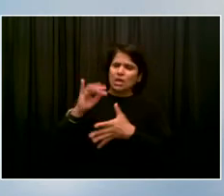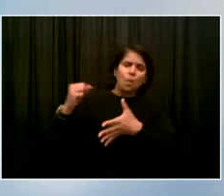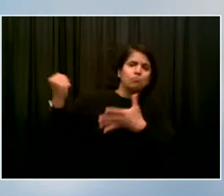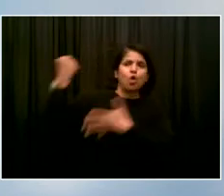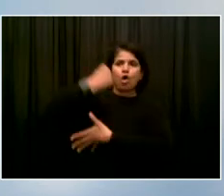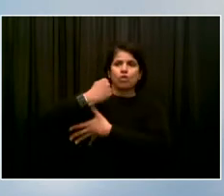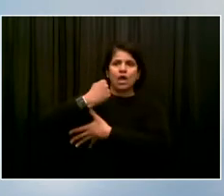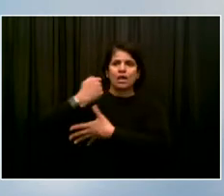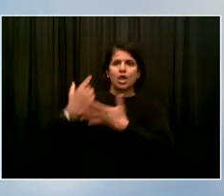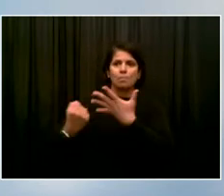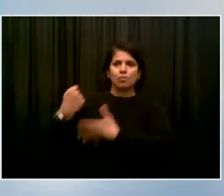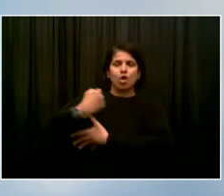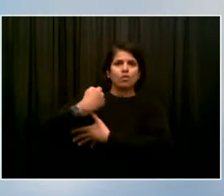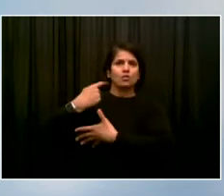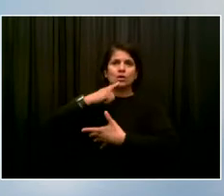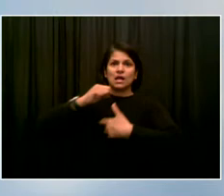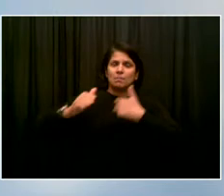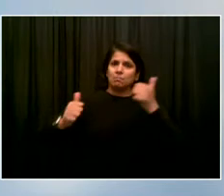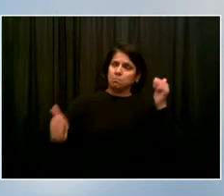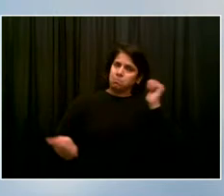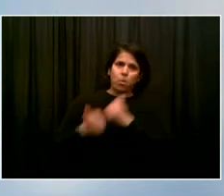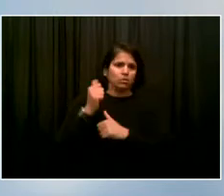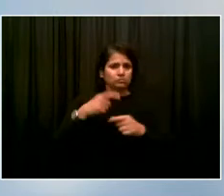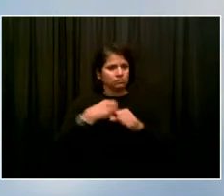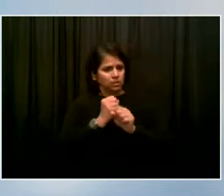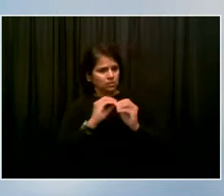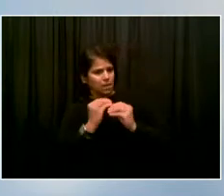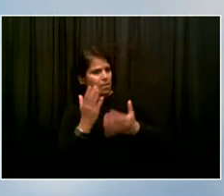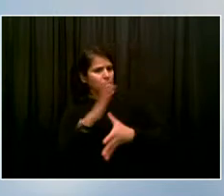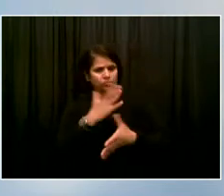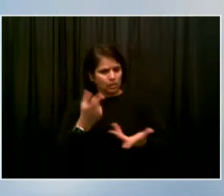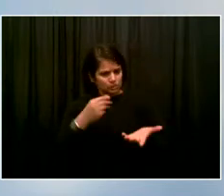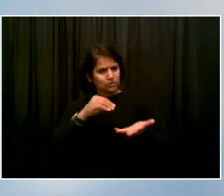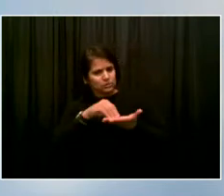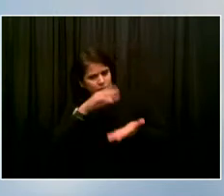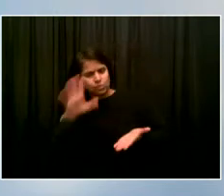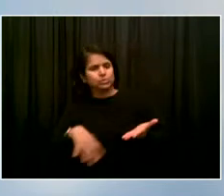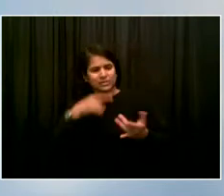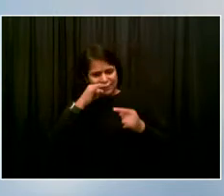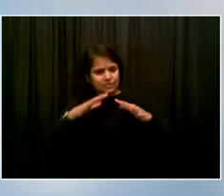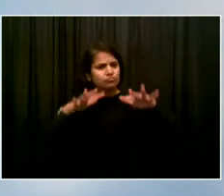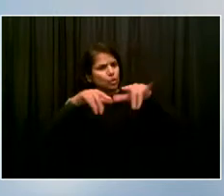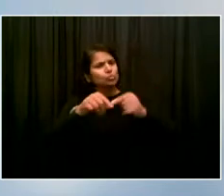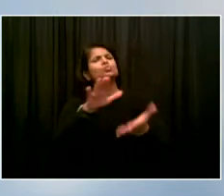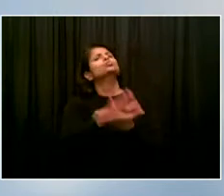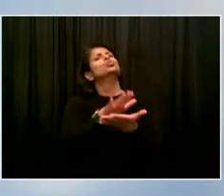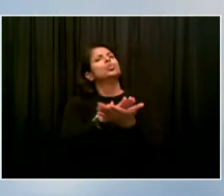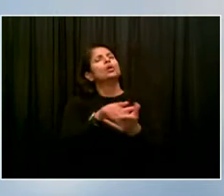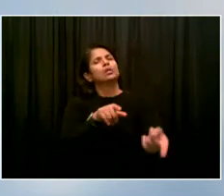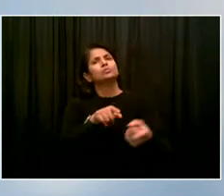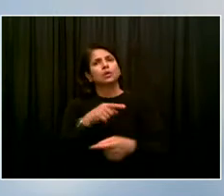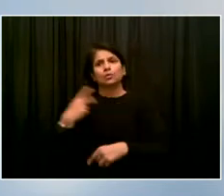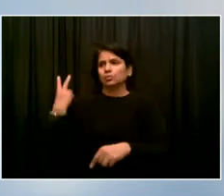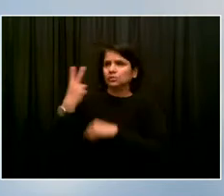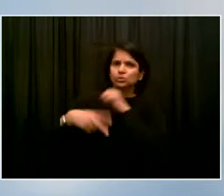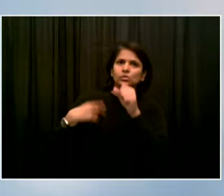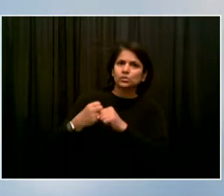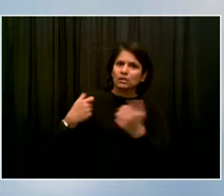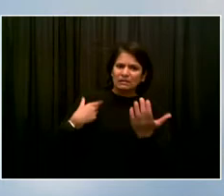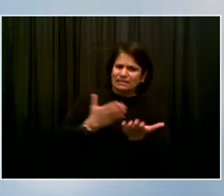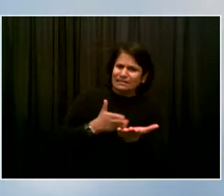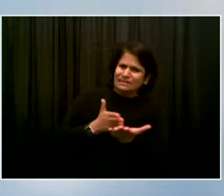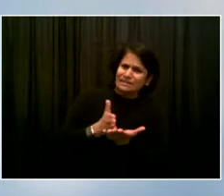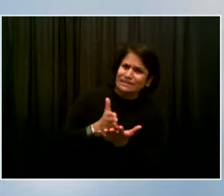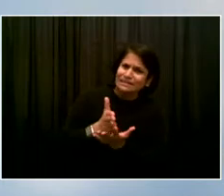possible. Like all New York parents, we navigated the past 2 years of uncertainty as a family, supporting and helping each